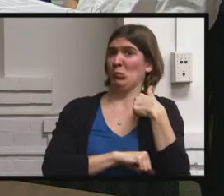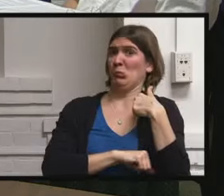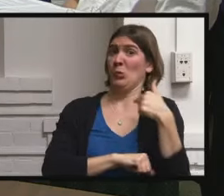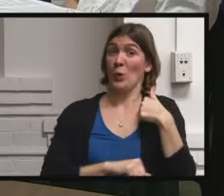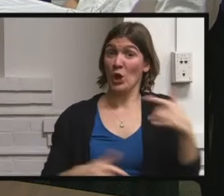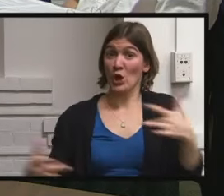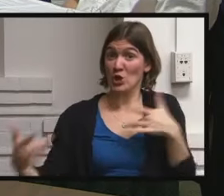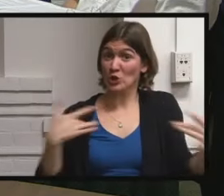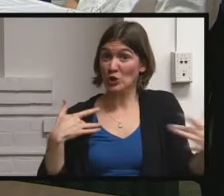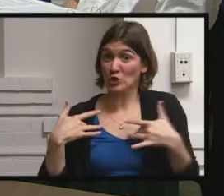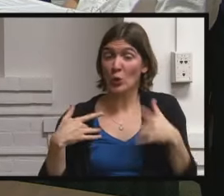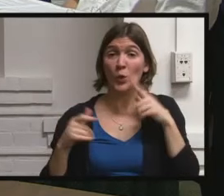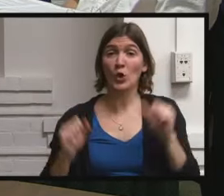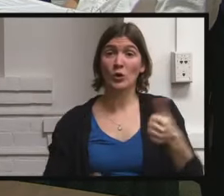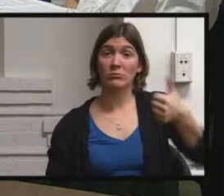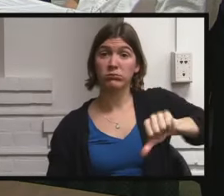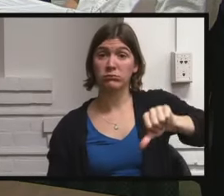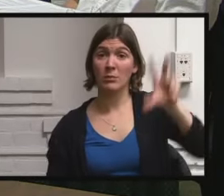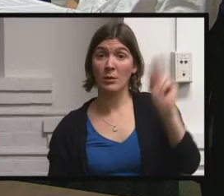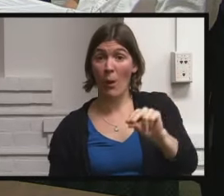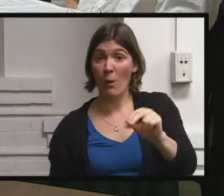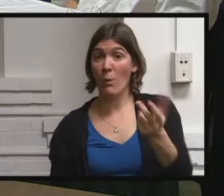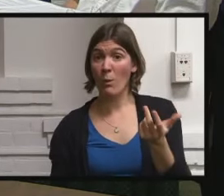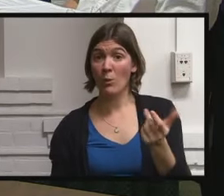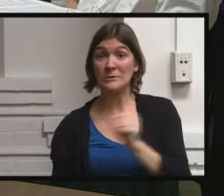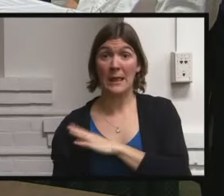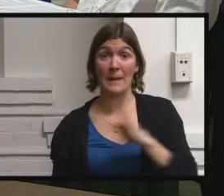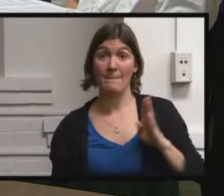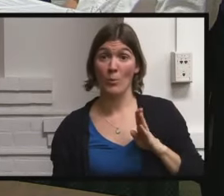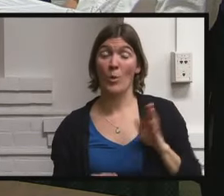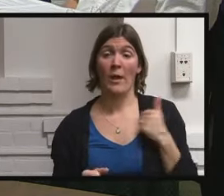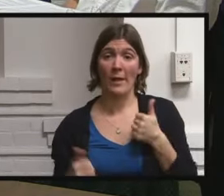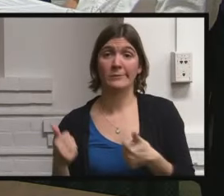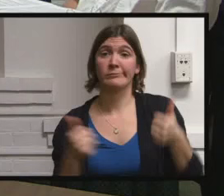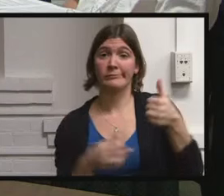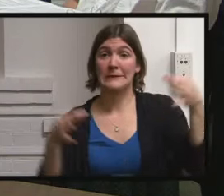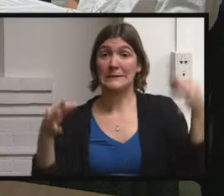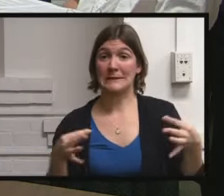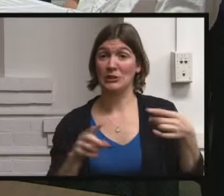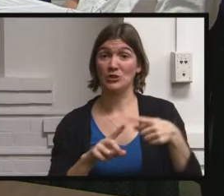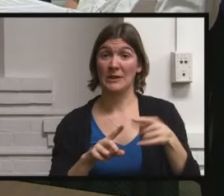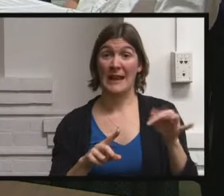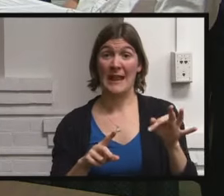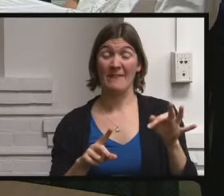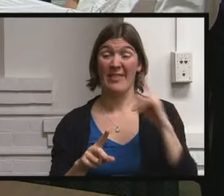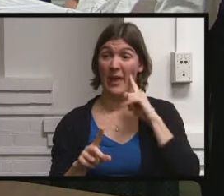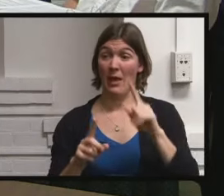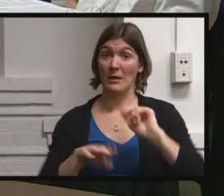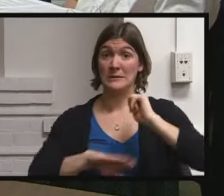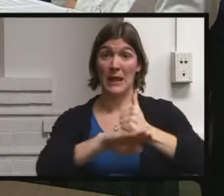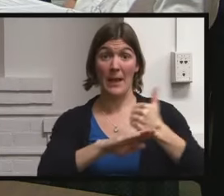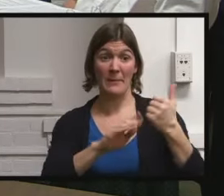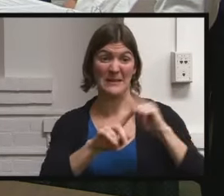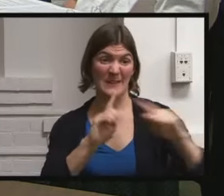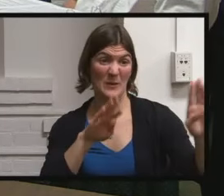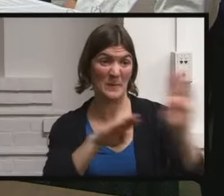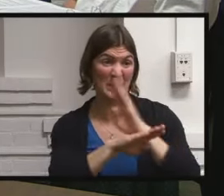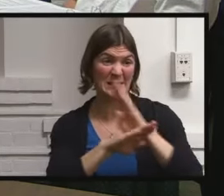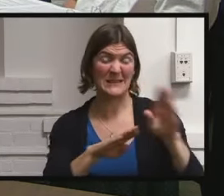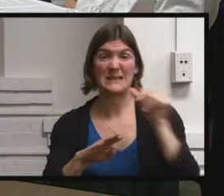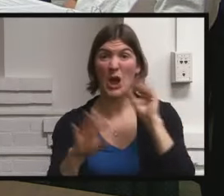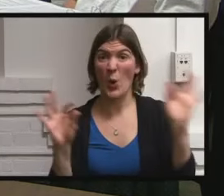that site, but for some reason the select board believed that it was not in the best interest of the community, or the sale price was too low,